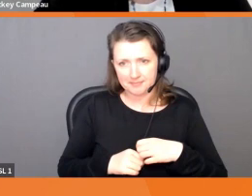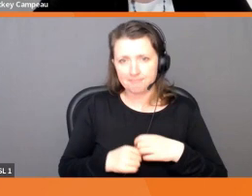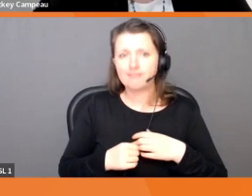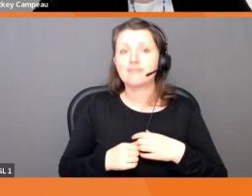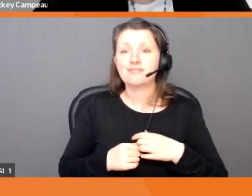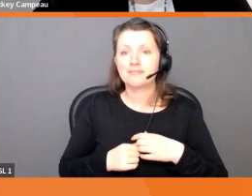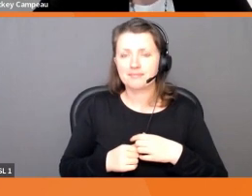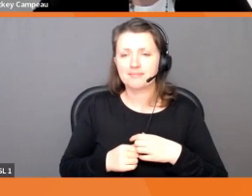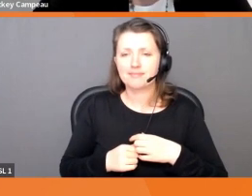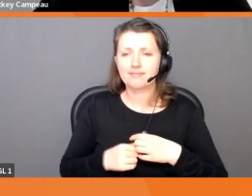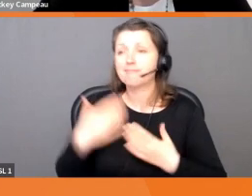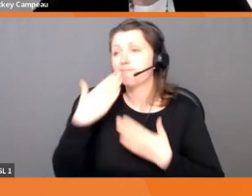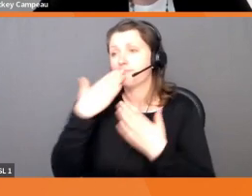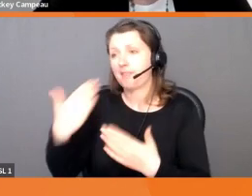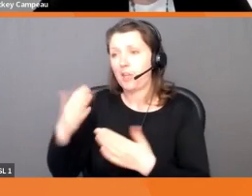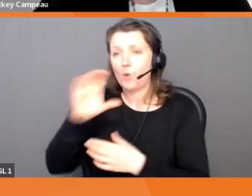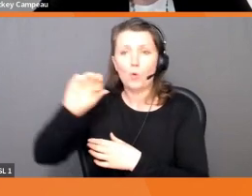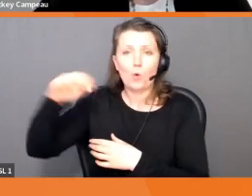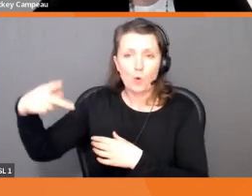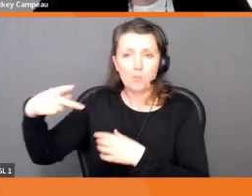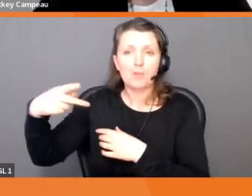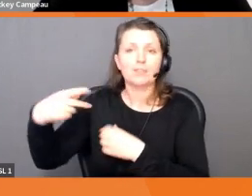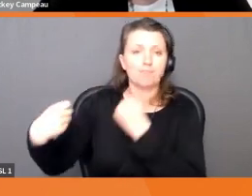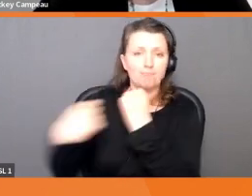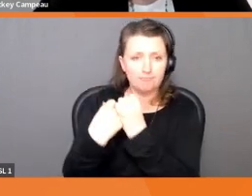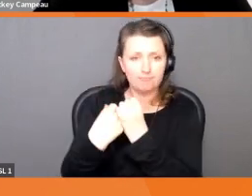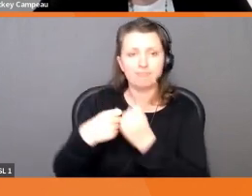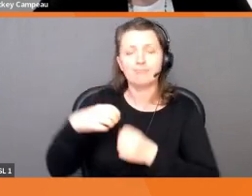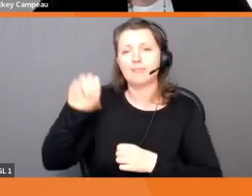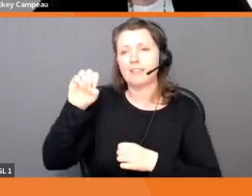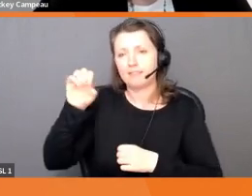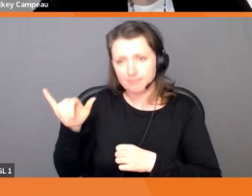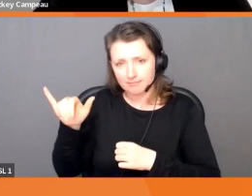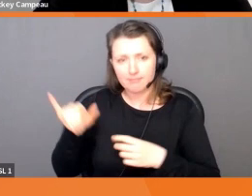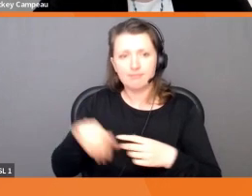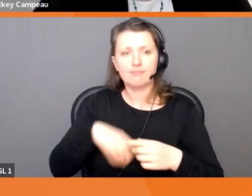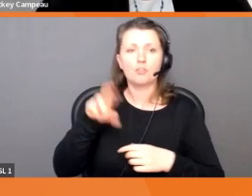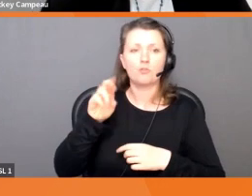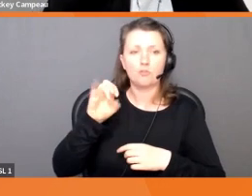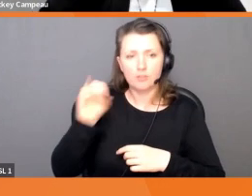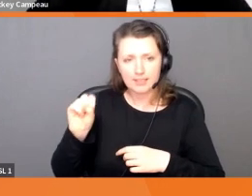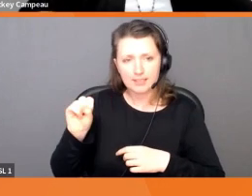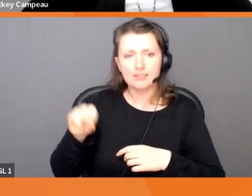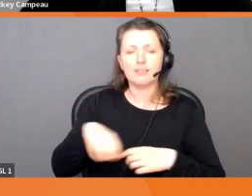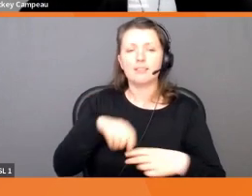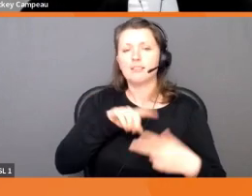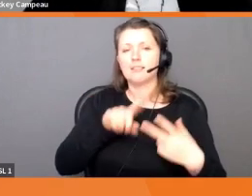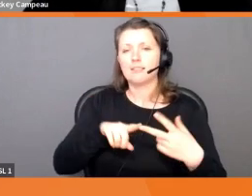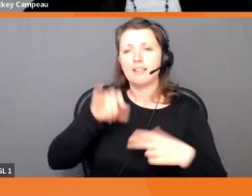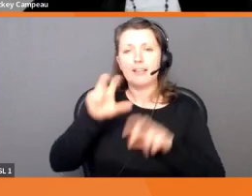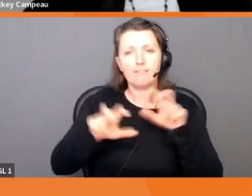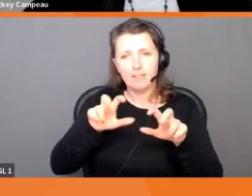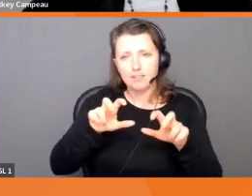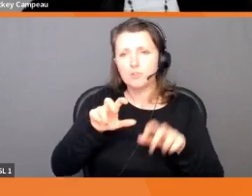would also like to thank our corporate sponsors, Ernst & Young, Reese Informatica, Invest in Guelph, and BDO. We're very grateful